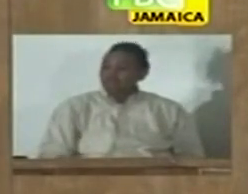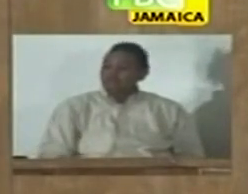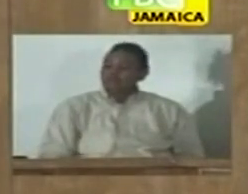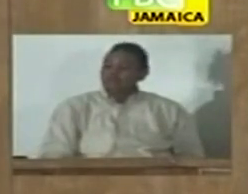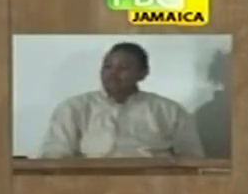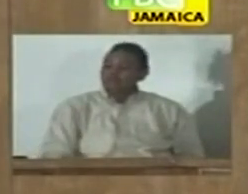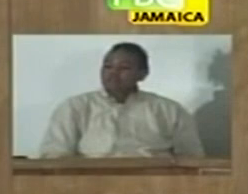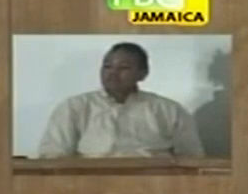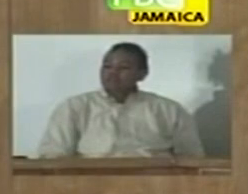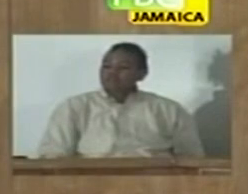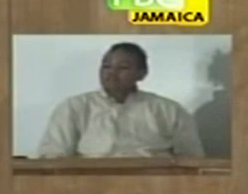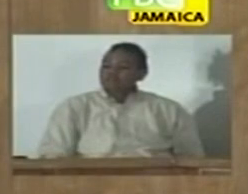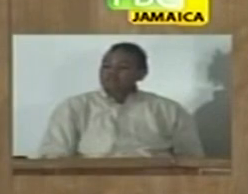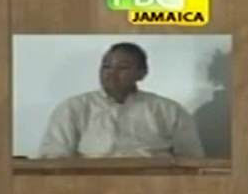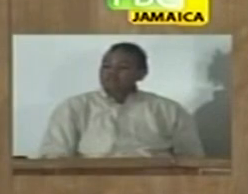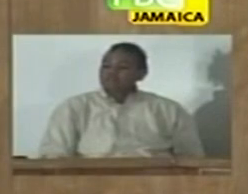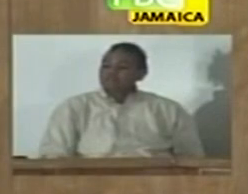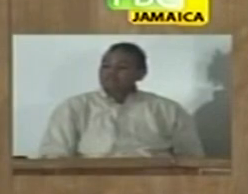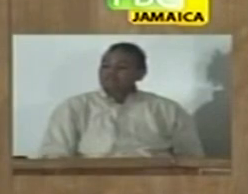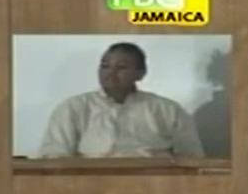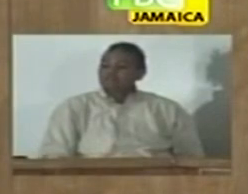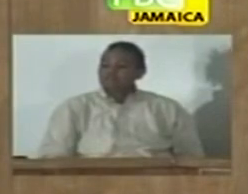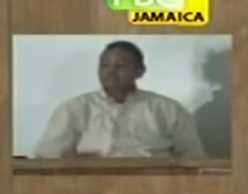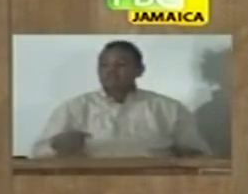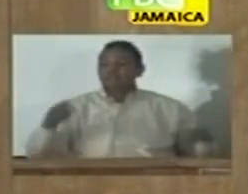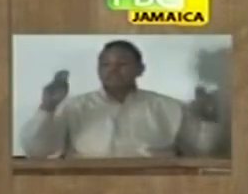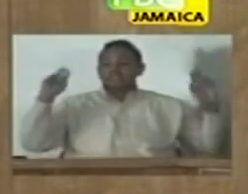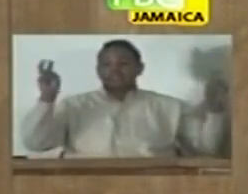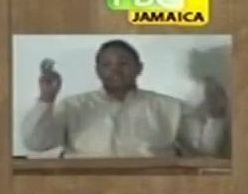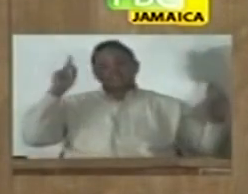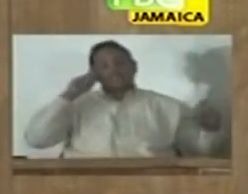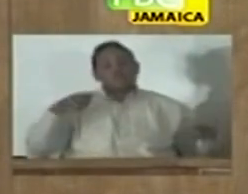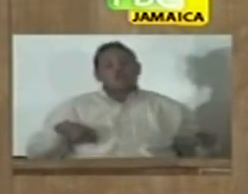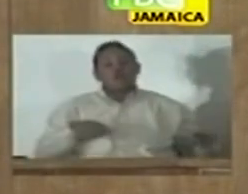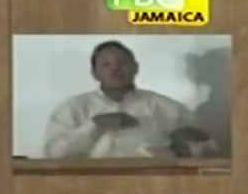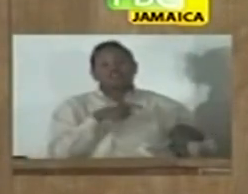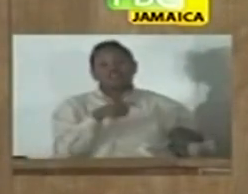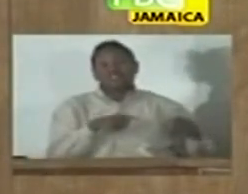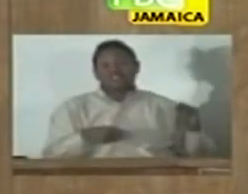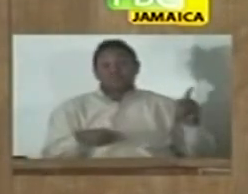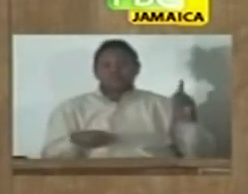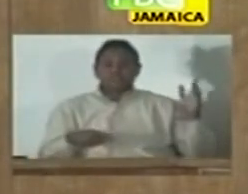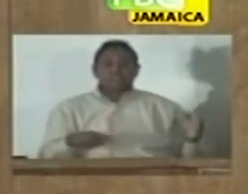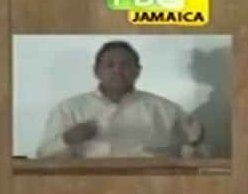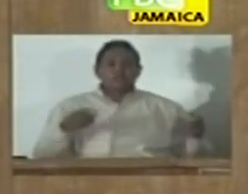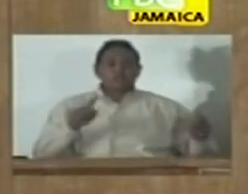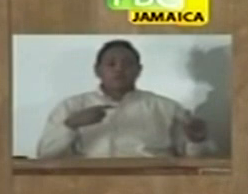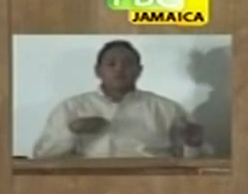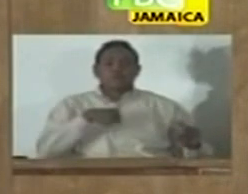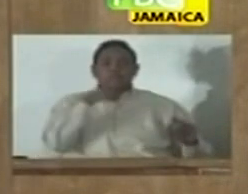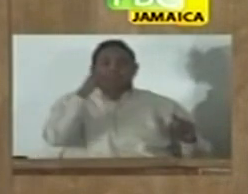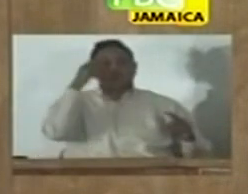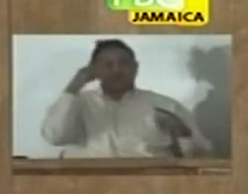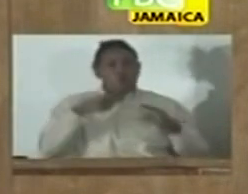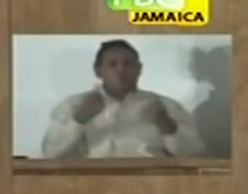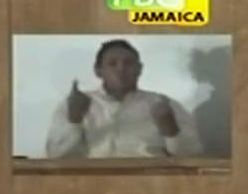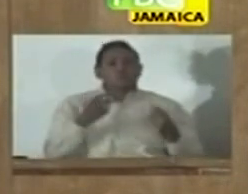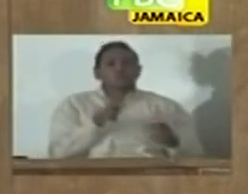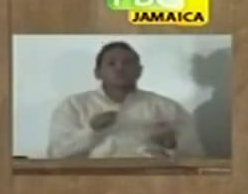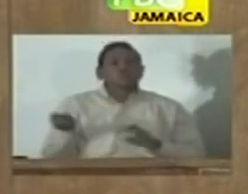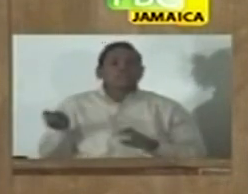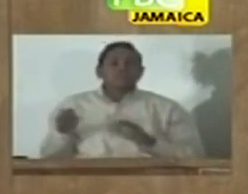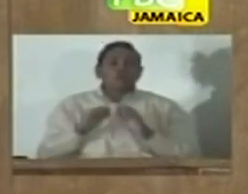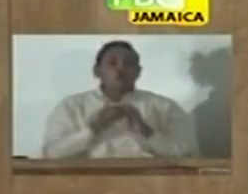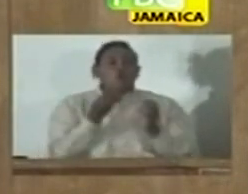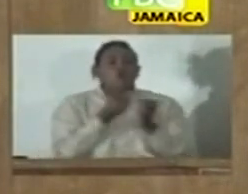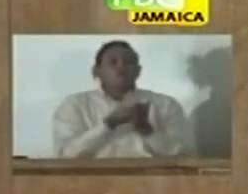Mr. President, the issue for us on this side, while we are not opposed to the transfer, is how well will